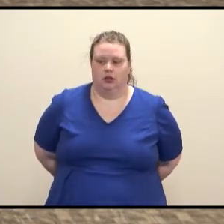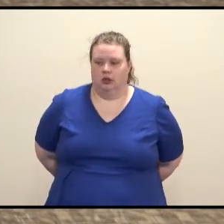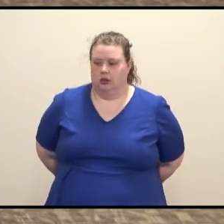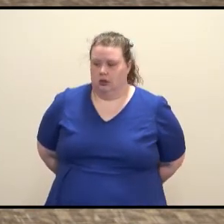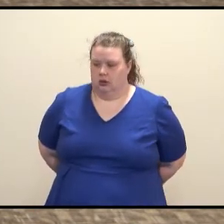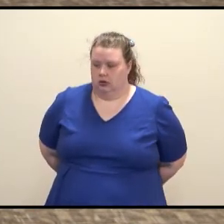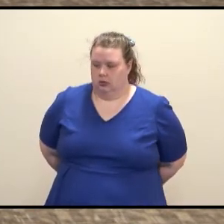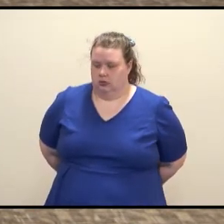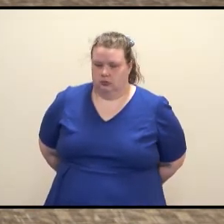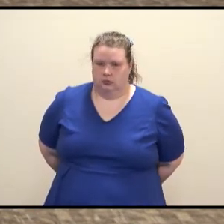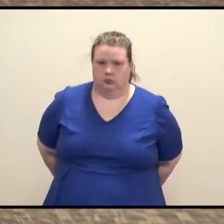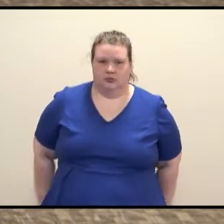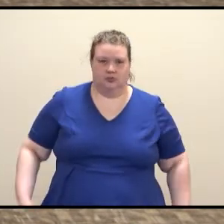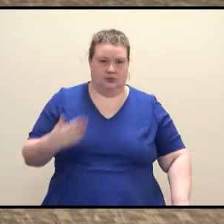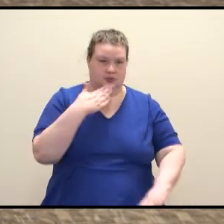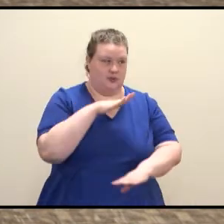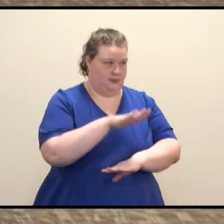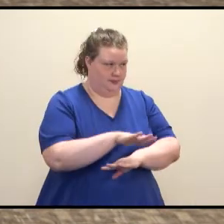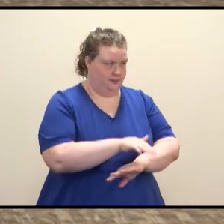Well, good evening.